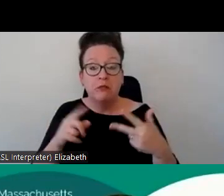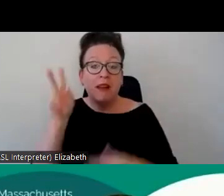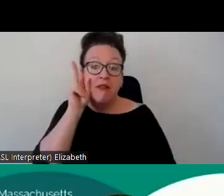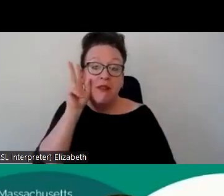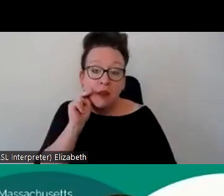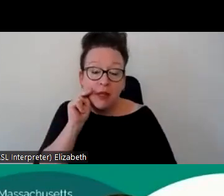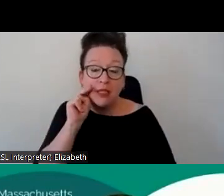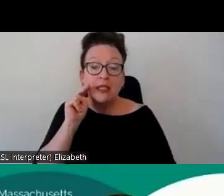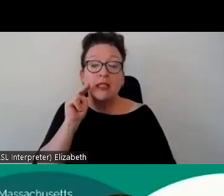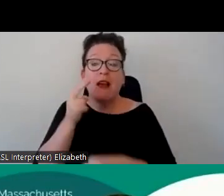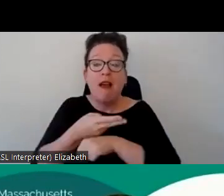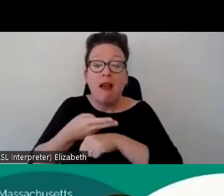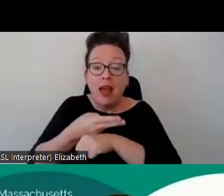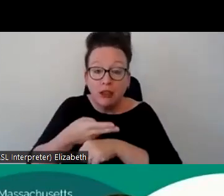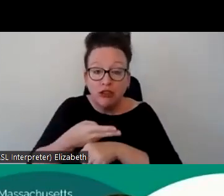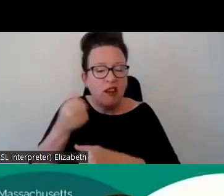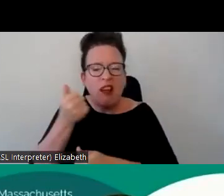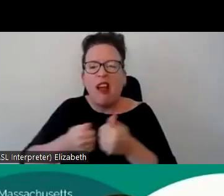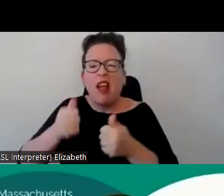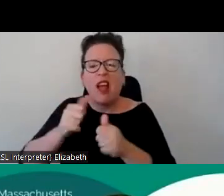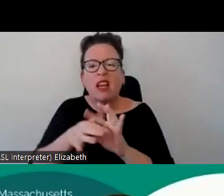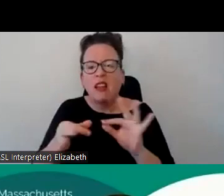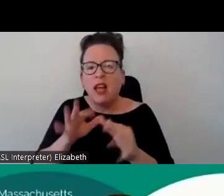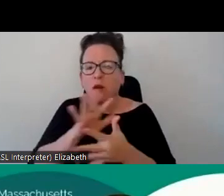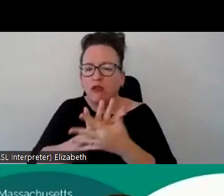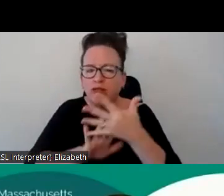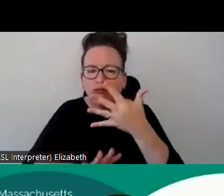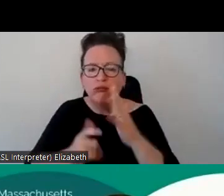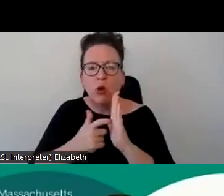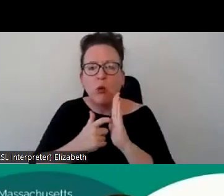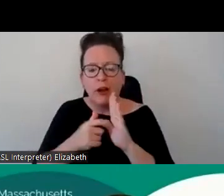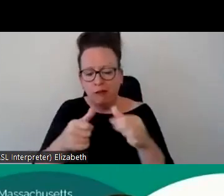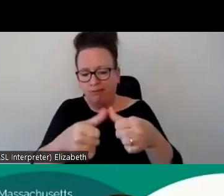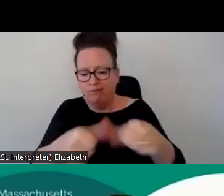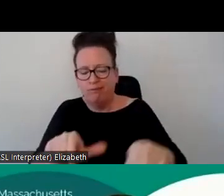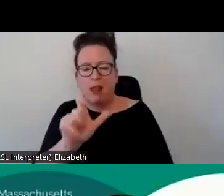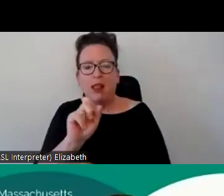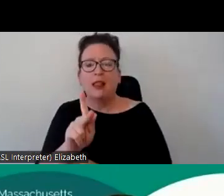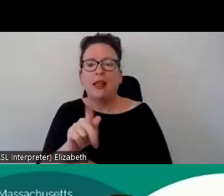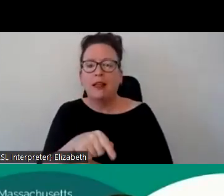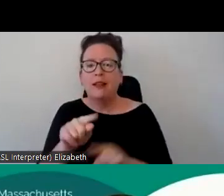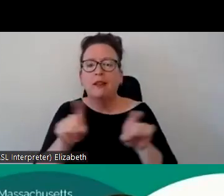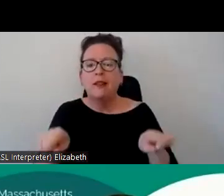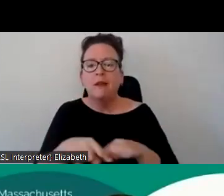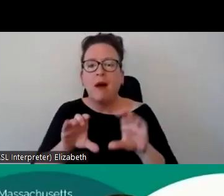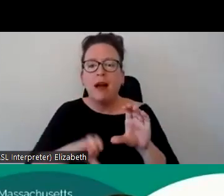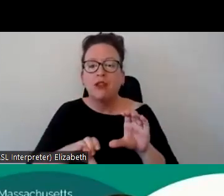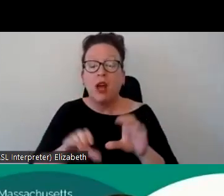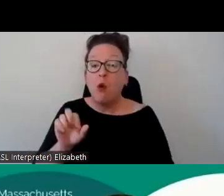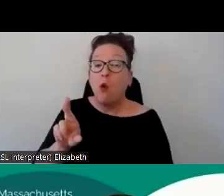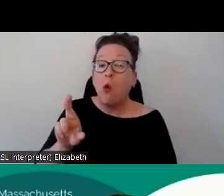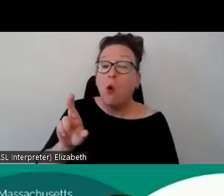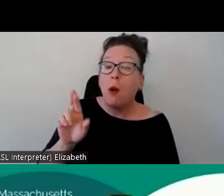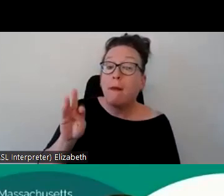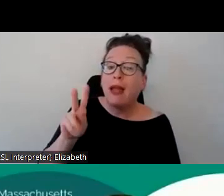Vietnamese, Haitian Creole, any language that you need. I'm going to put a link in the chat, or Mikayla, can you do that for